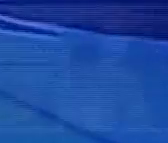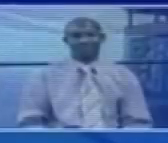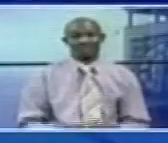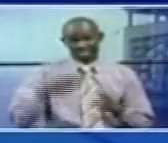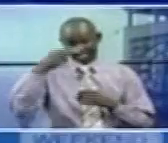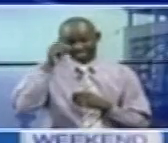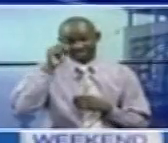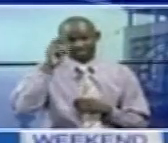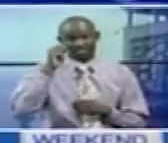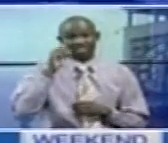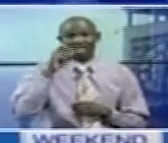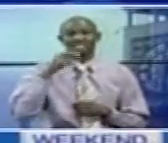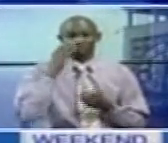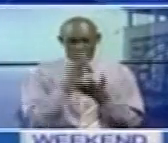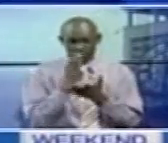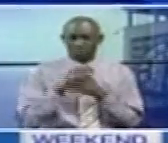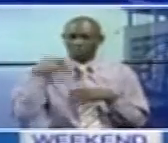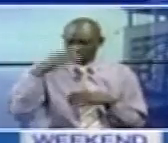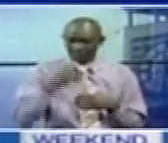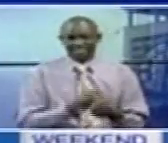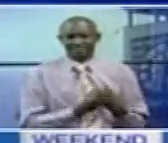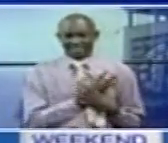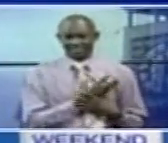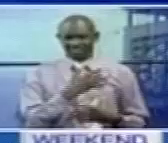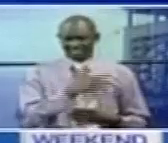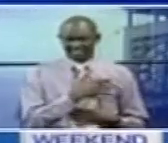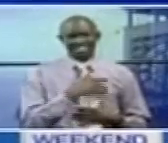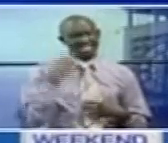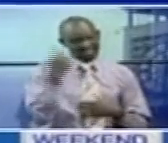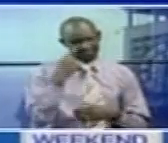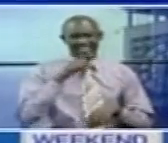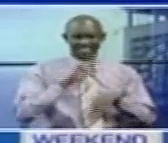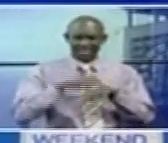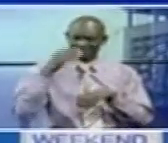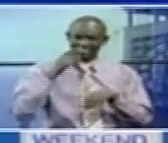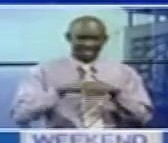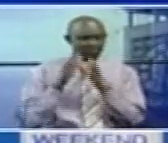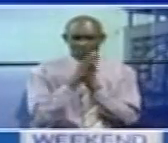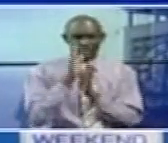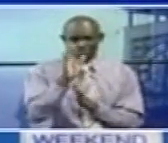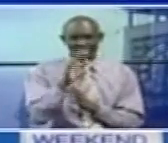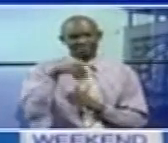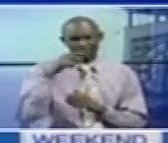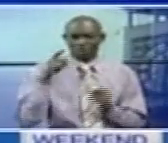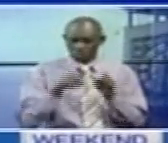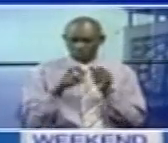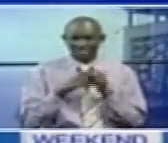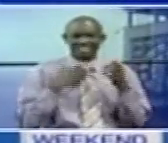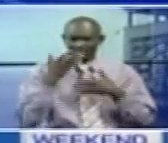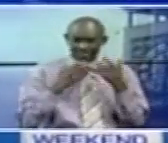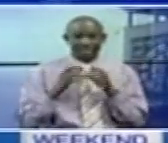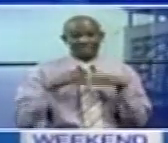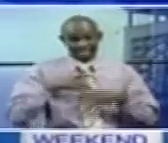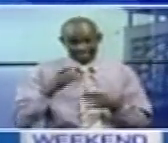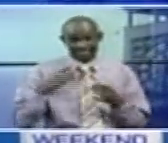Heshan de Silva's story, always an inspiration to every single time he gives his story. And he has also expressed some